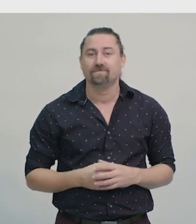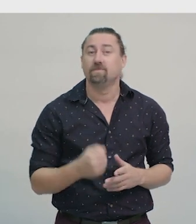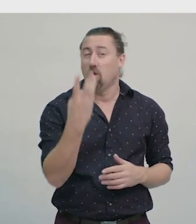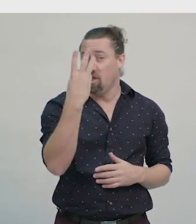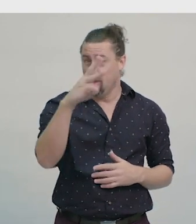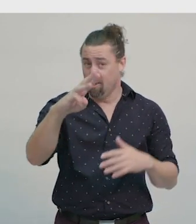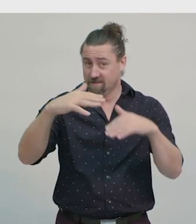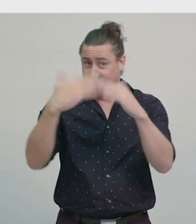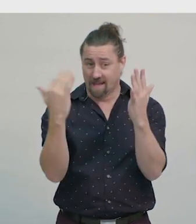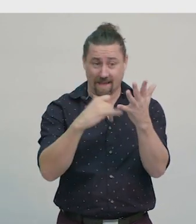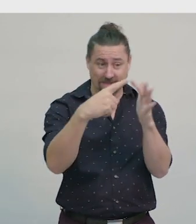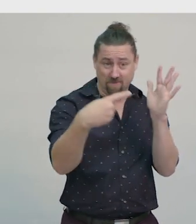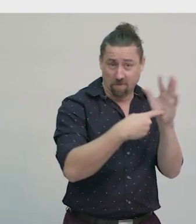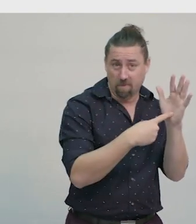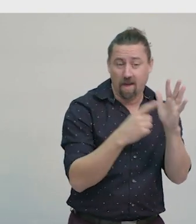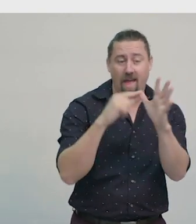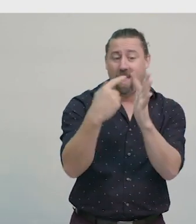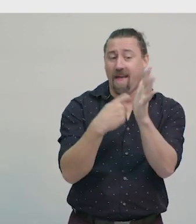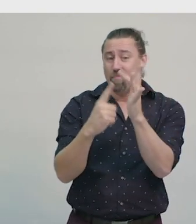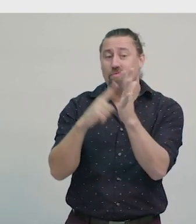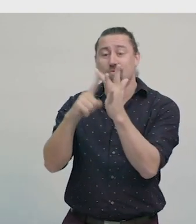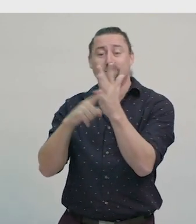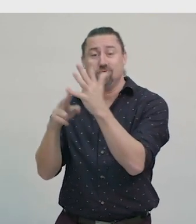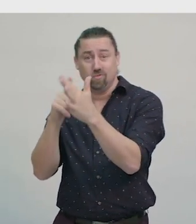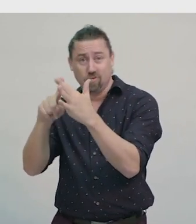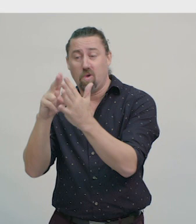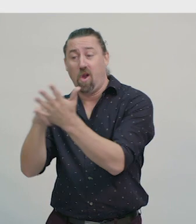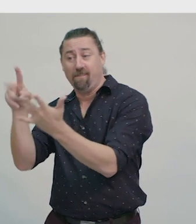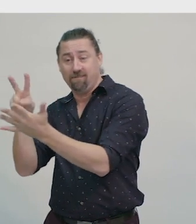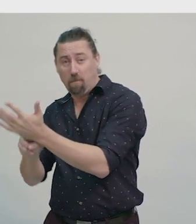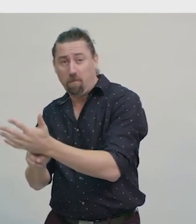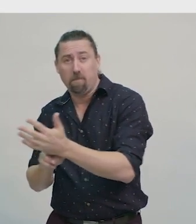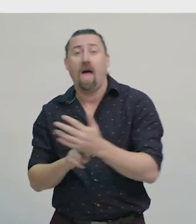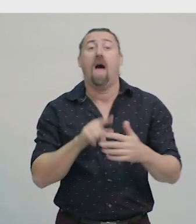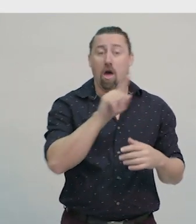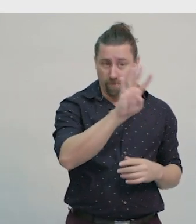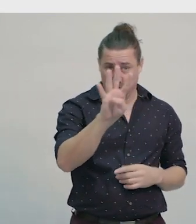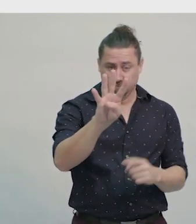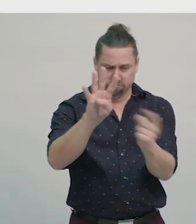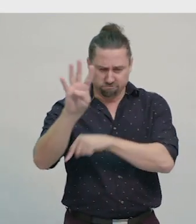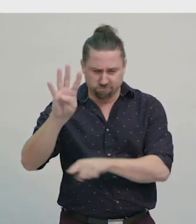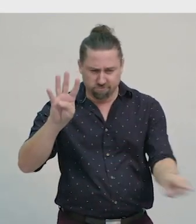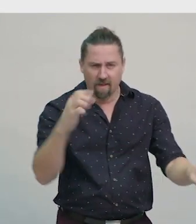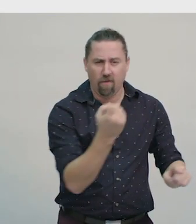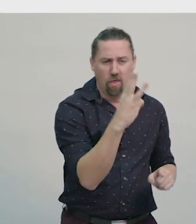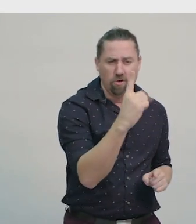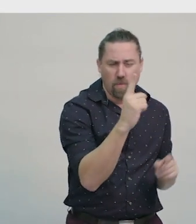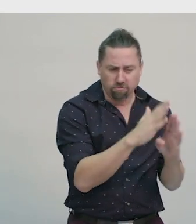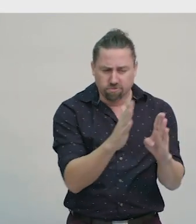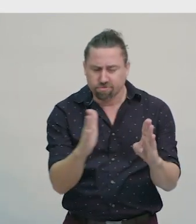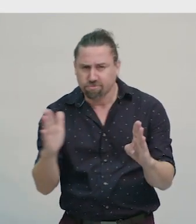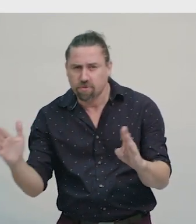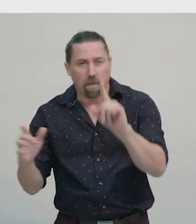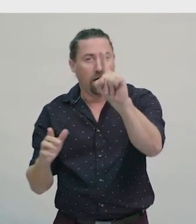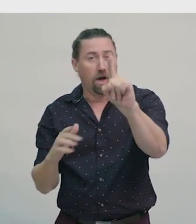30 days has September, April, June and November. All the rest have 31. But wait a